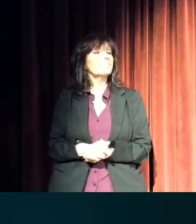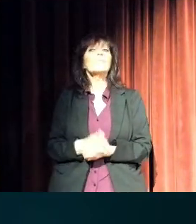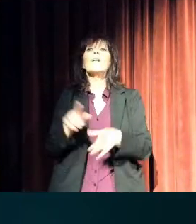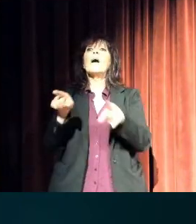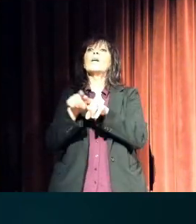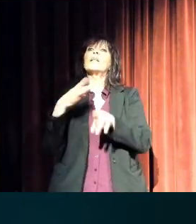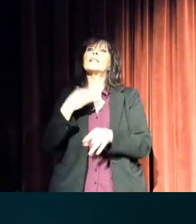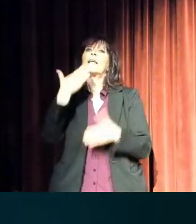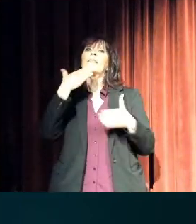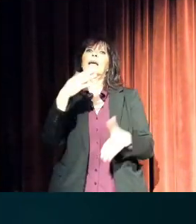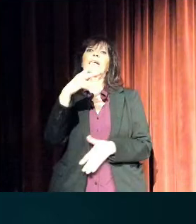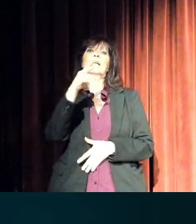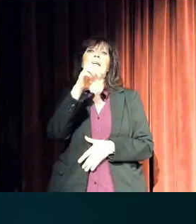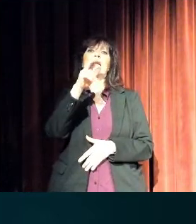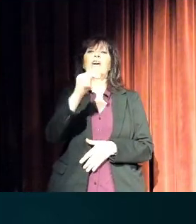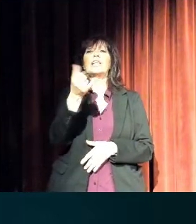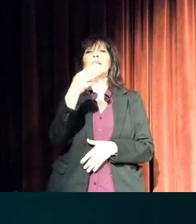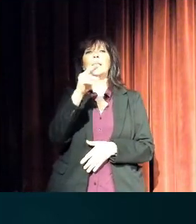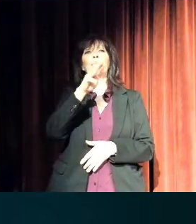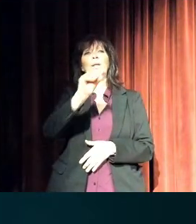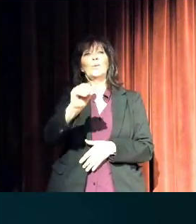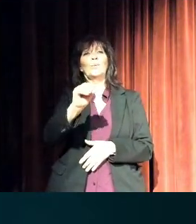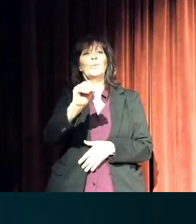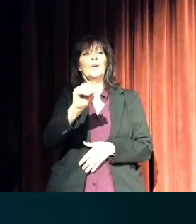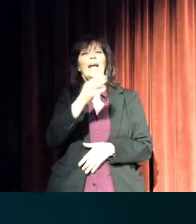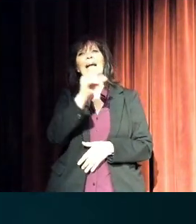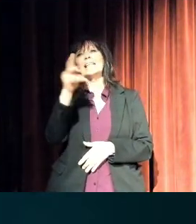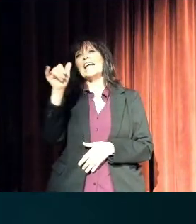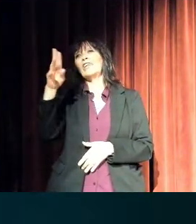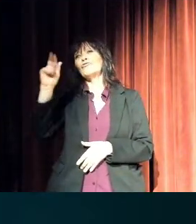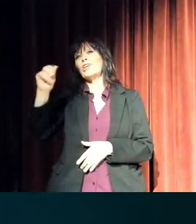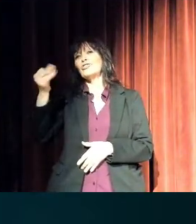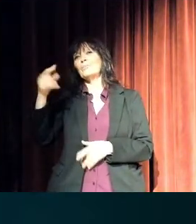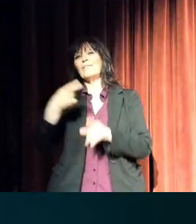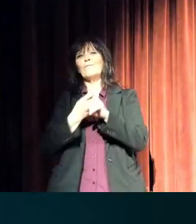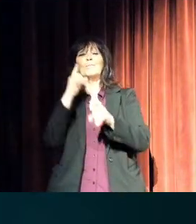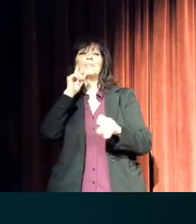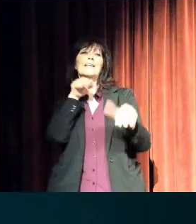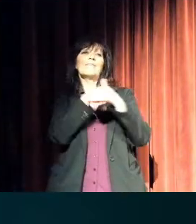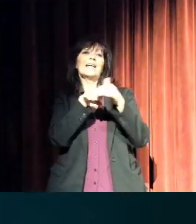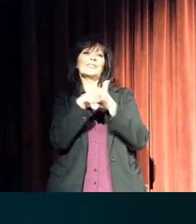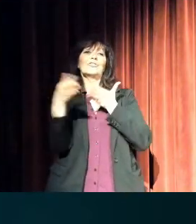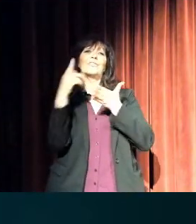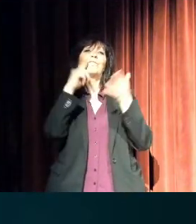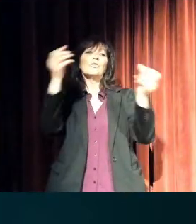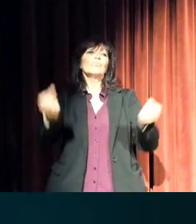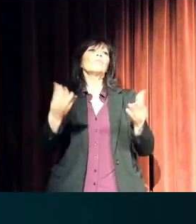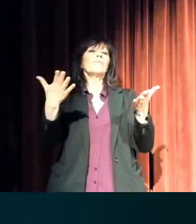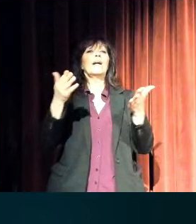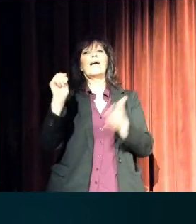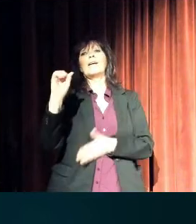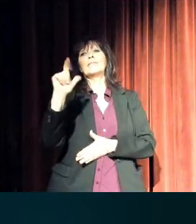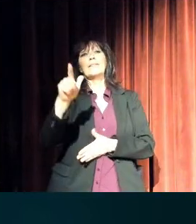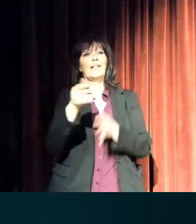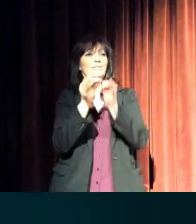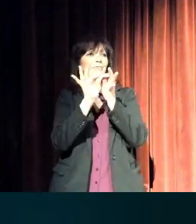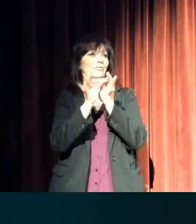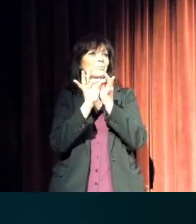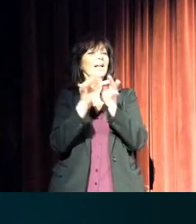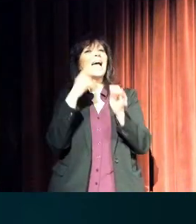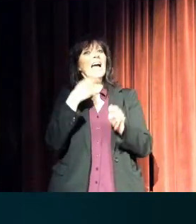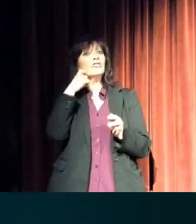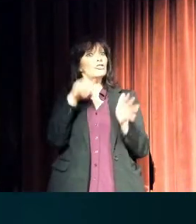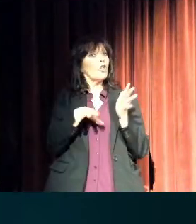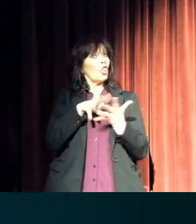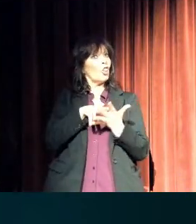I'd also like to thank Karen Gambino and Kendra Schmidt from Deaf Access Services for providing the American Sign Language. And I